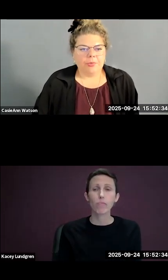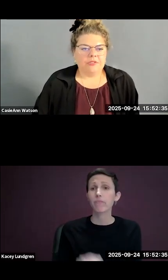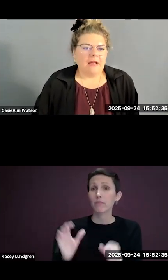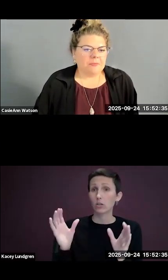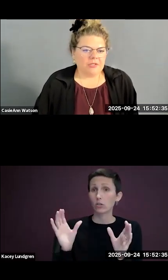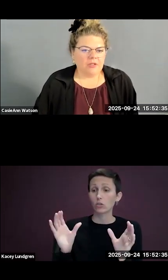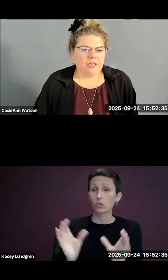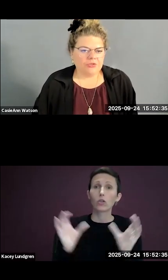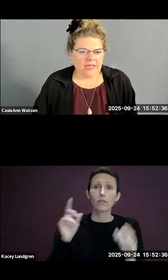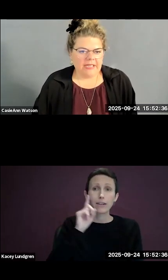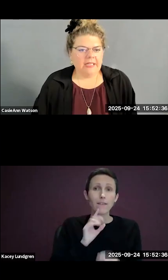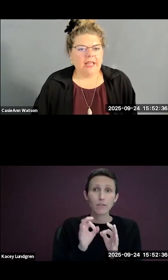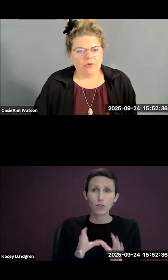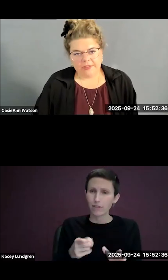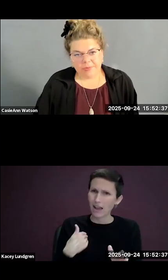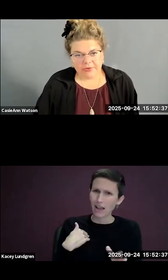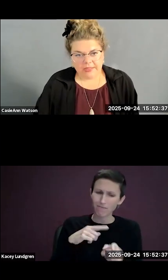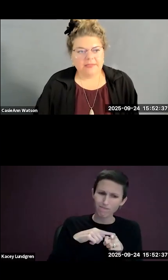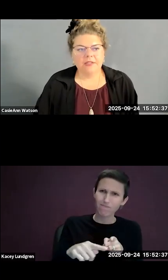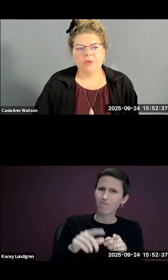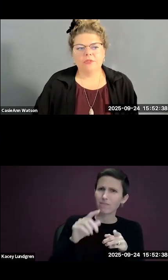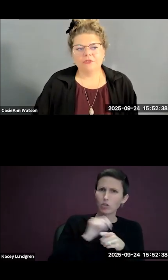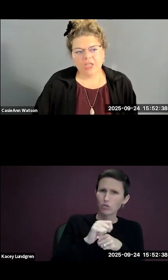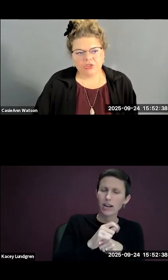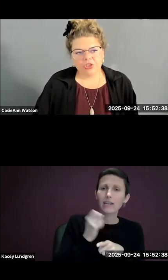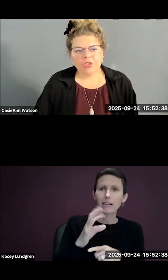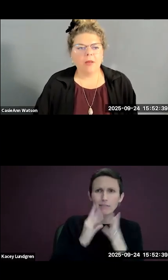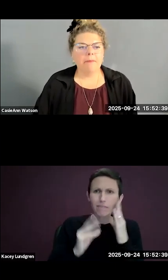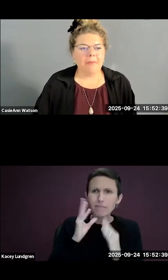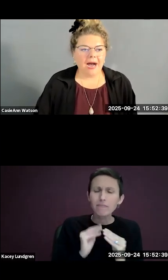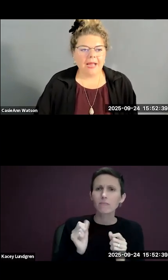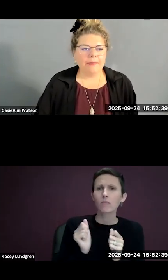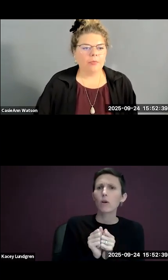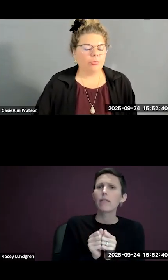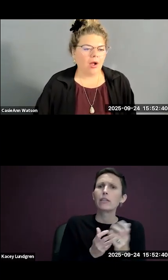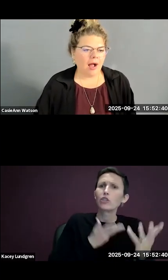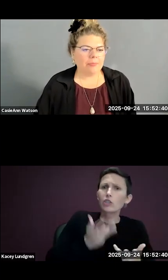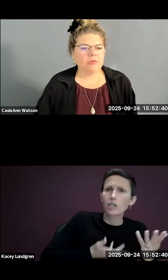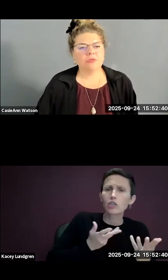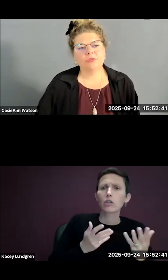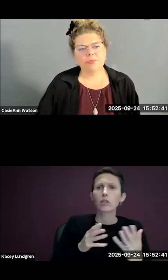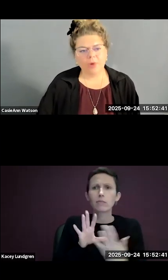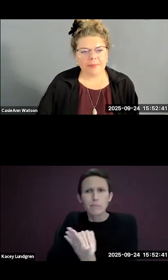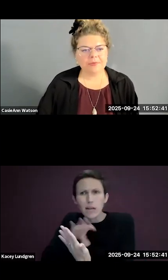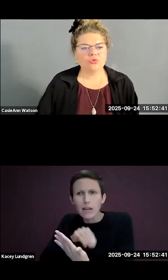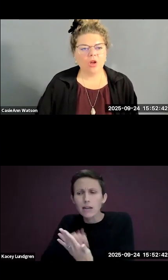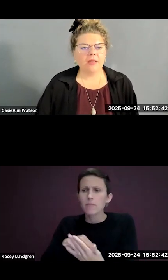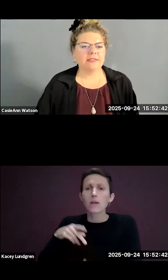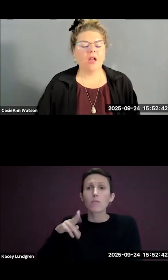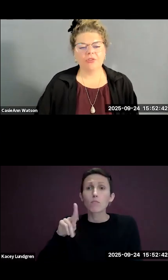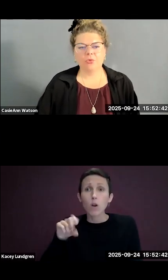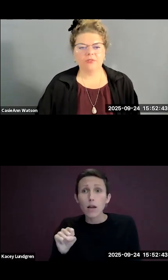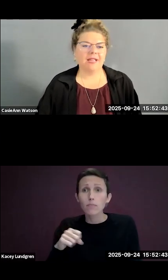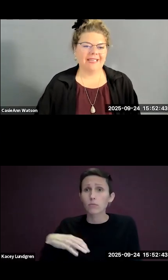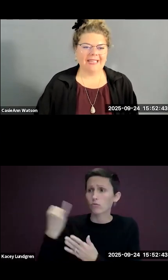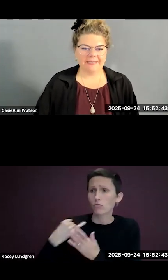Certified deaf interpreters have specialized training and or experience in the use of gesture, mime, props,